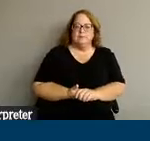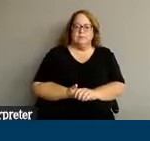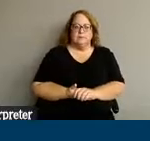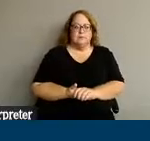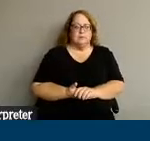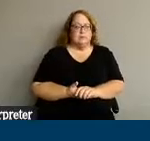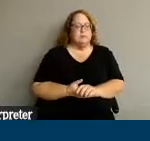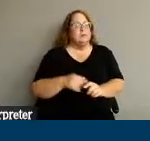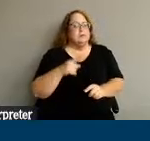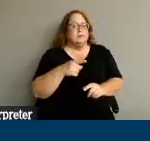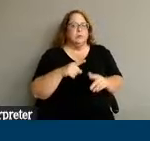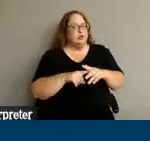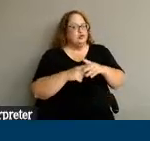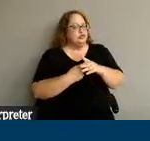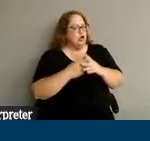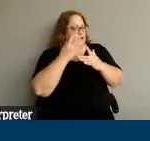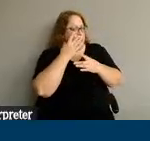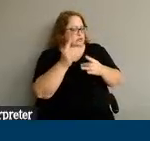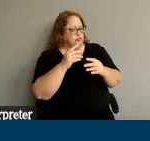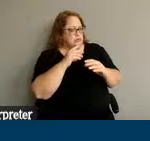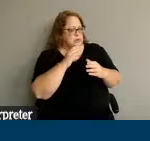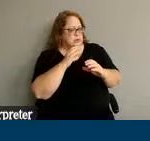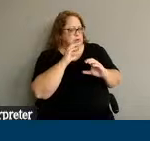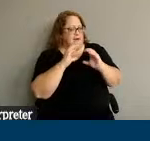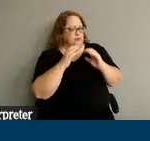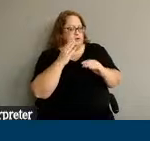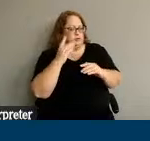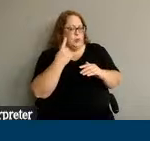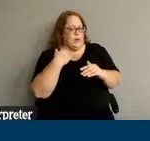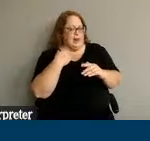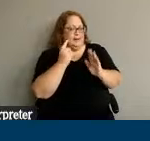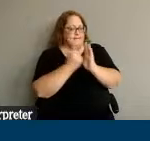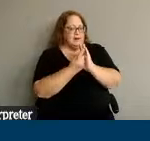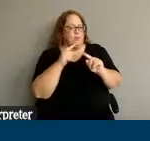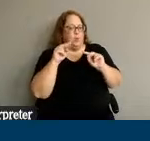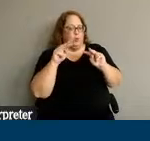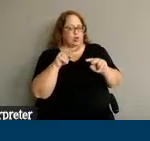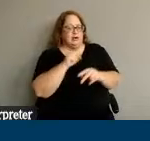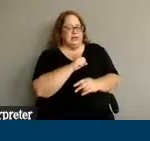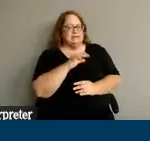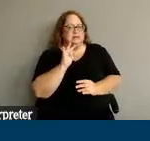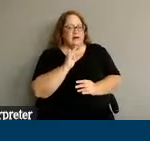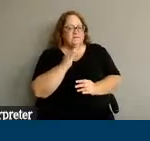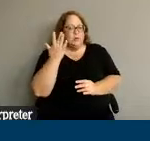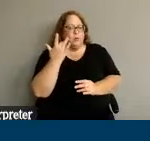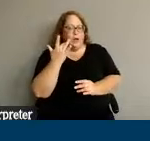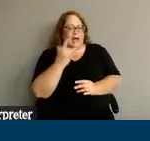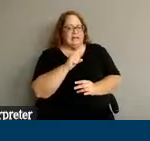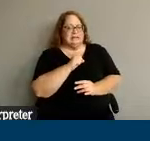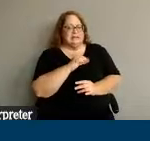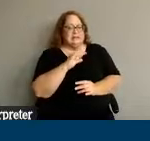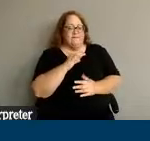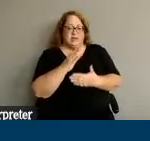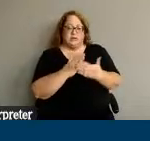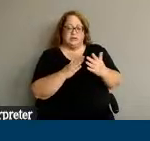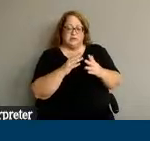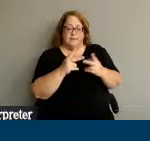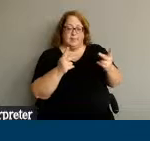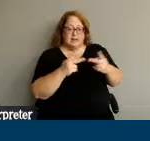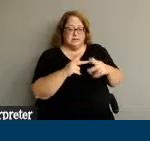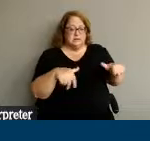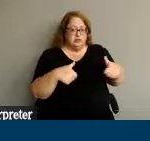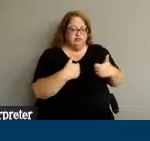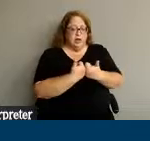So we have started an interesting conversation. I want to look at the staffing. Why is staffing sometimes so